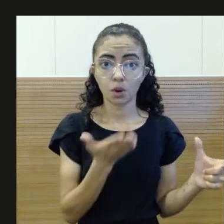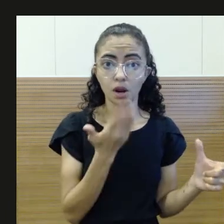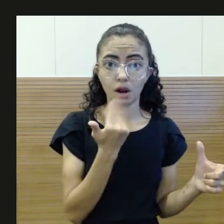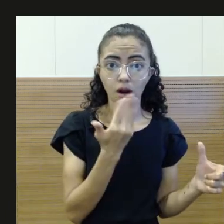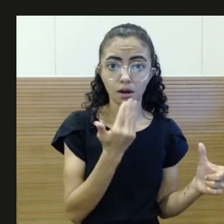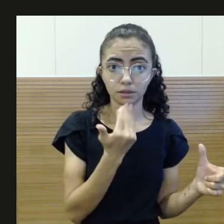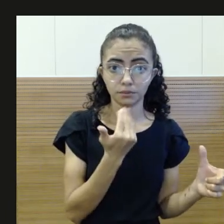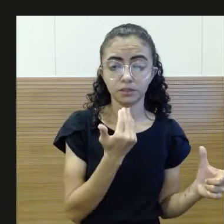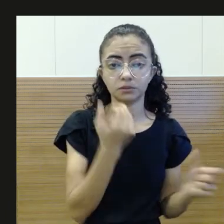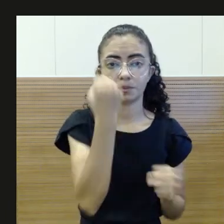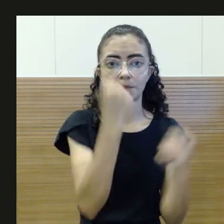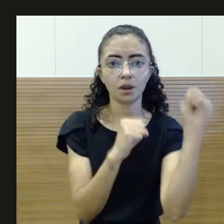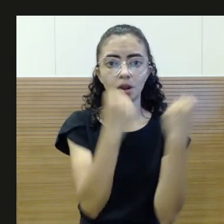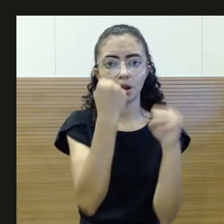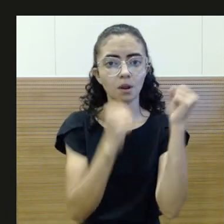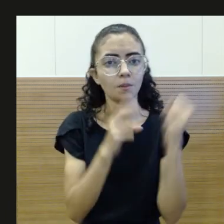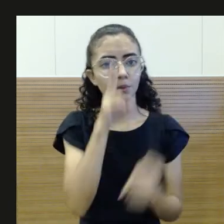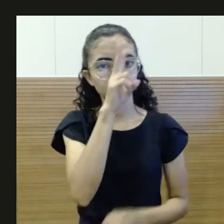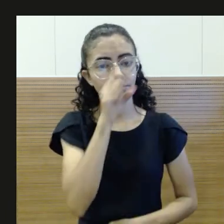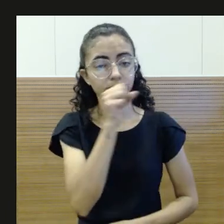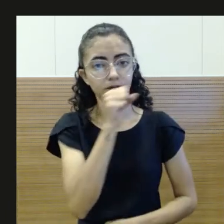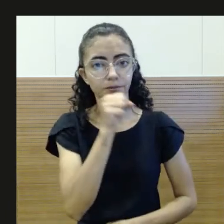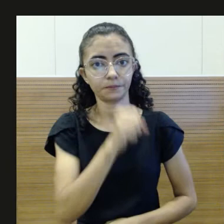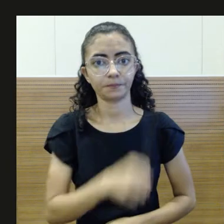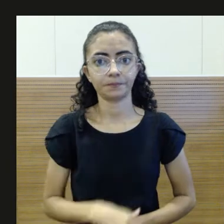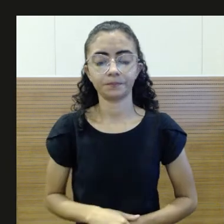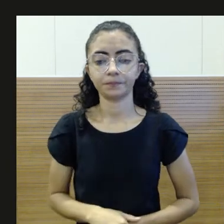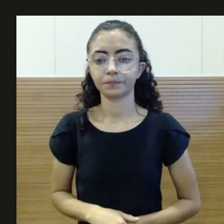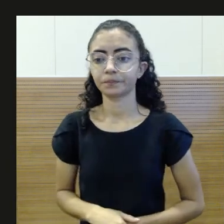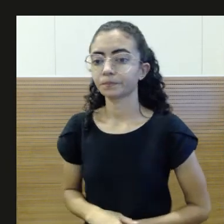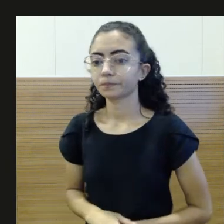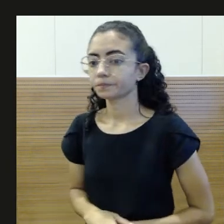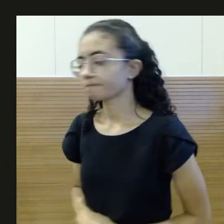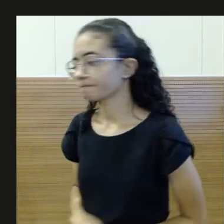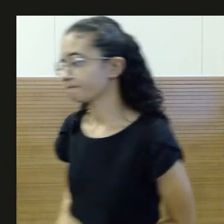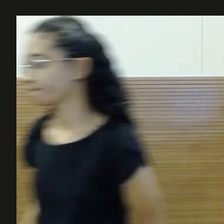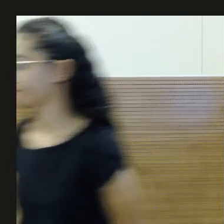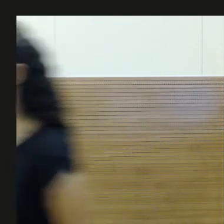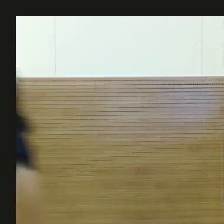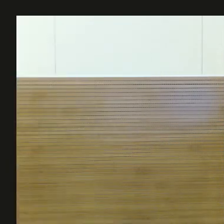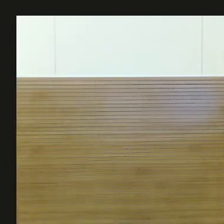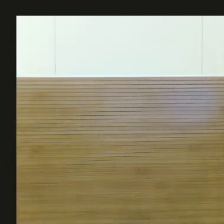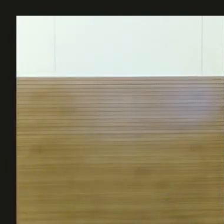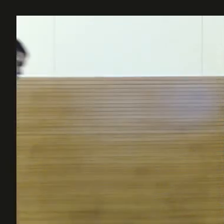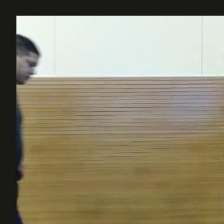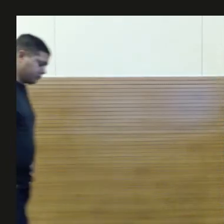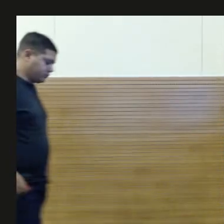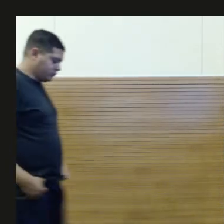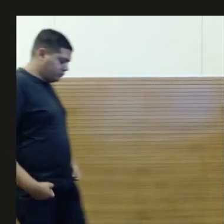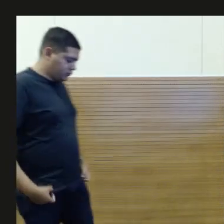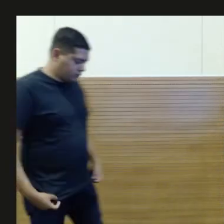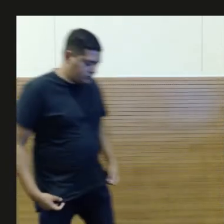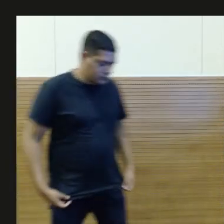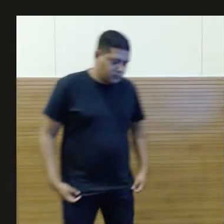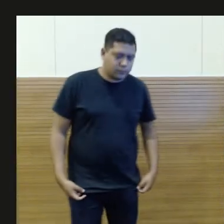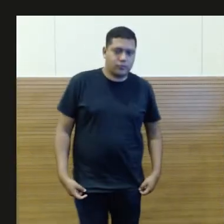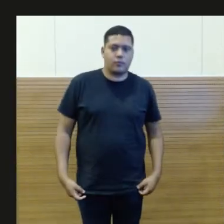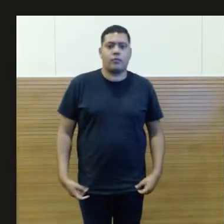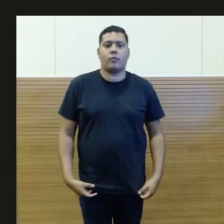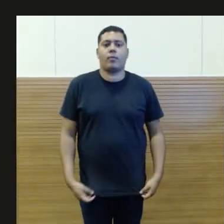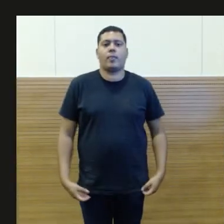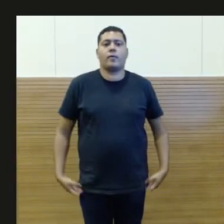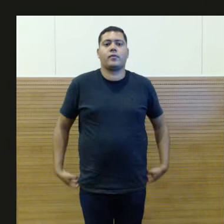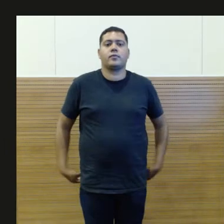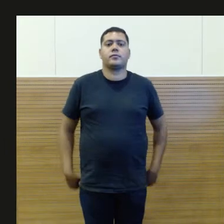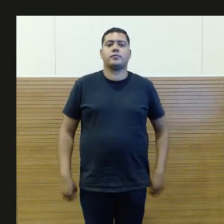approaches, and I highlight the dietary guide of the Brazilian population that we debate. All the act of eating and what that